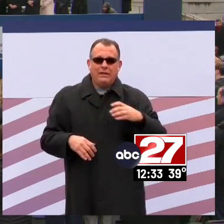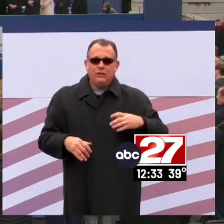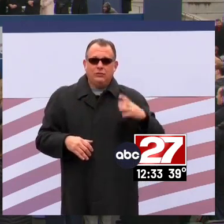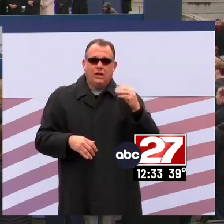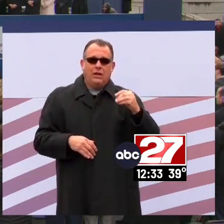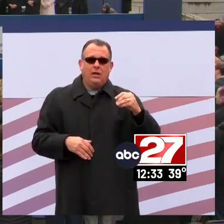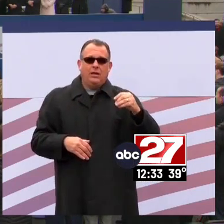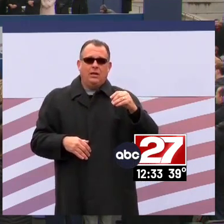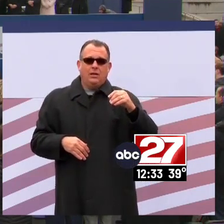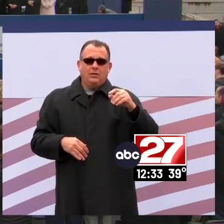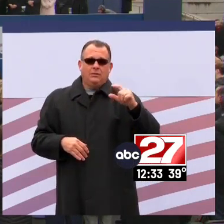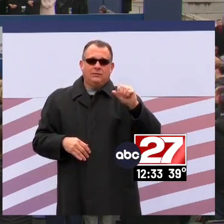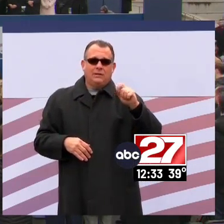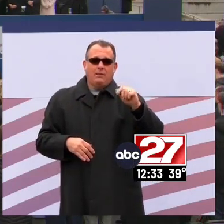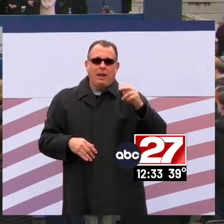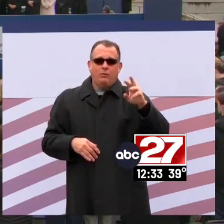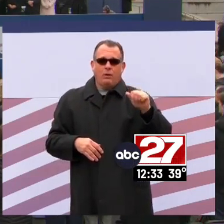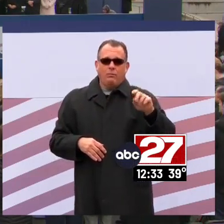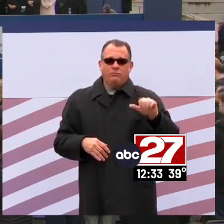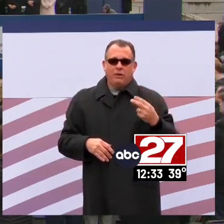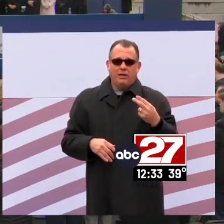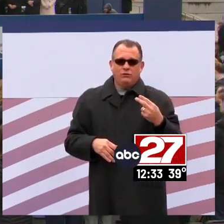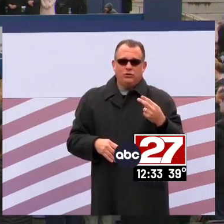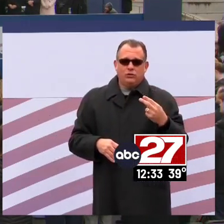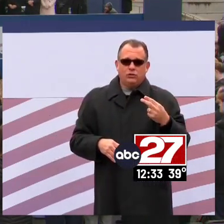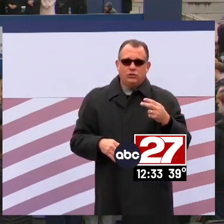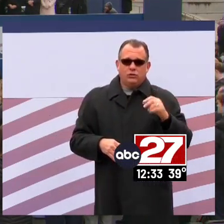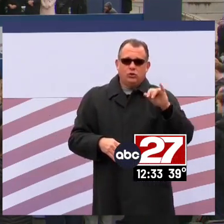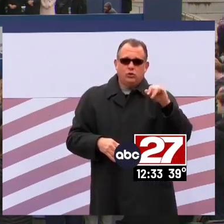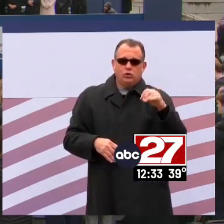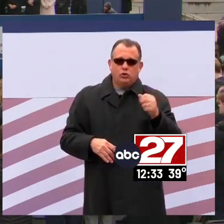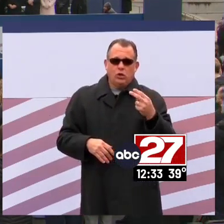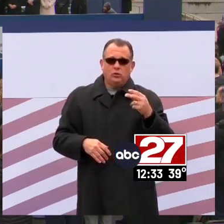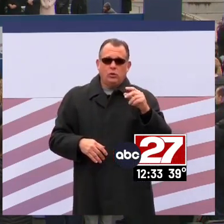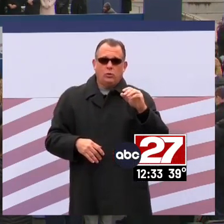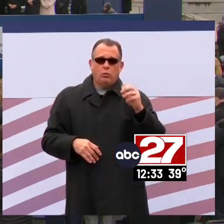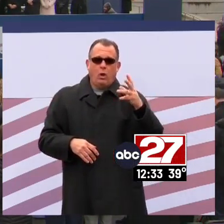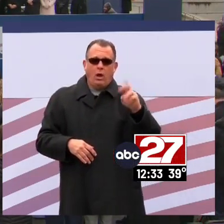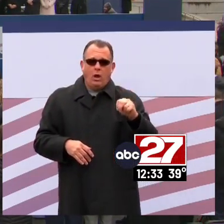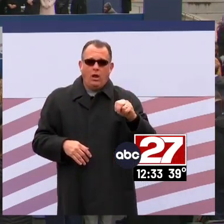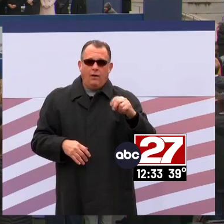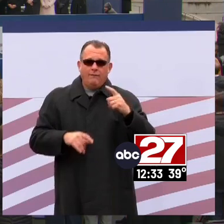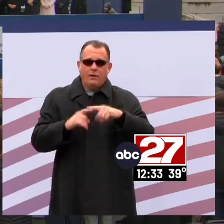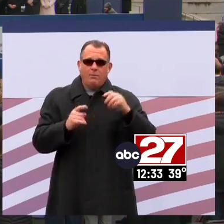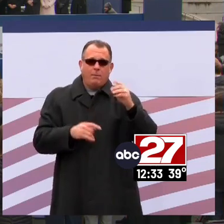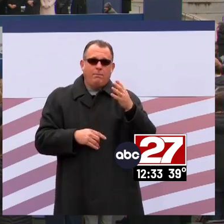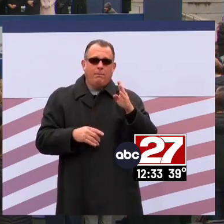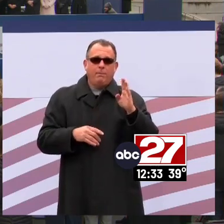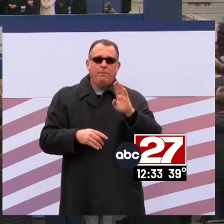Parish, Reverend Charles W. Kwan of Bethlehem Baptist Church.